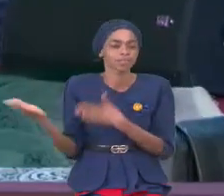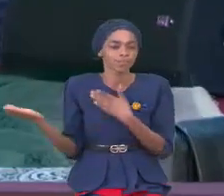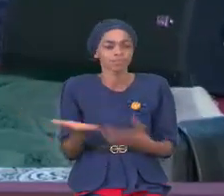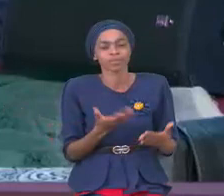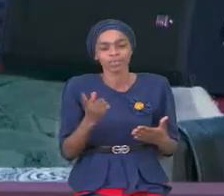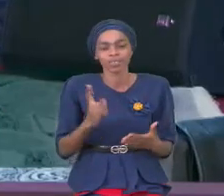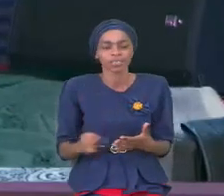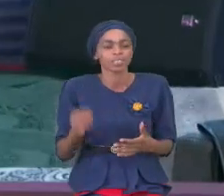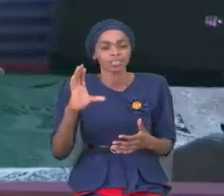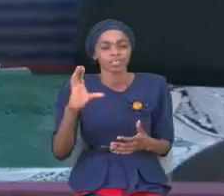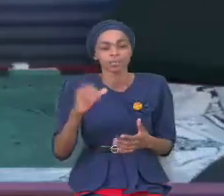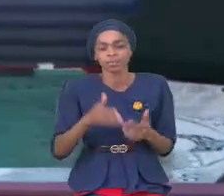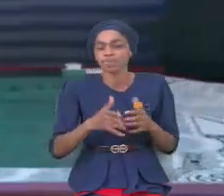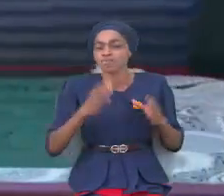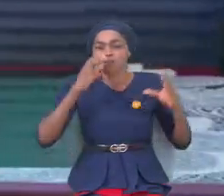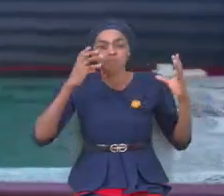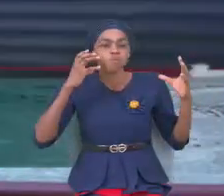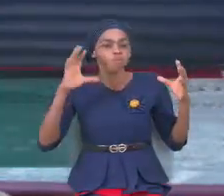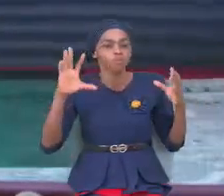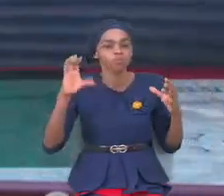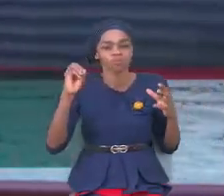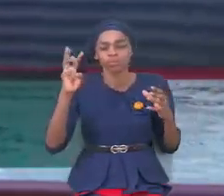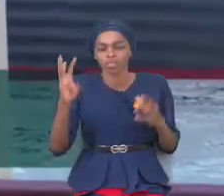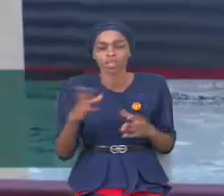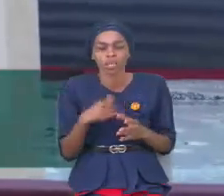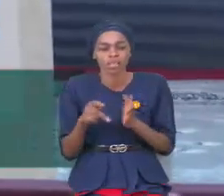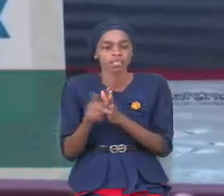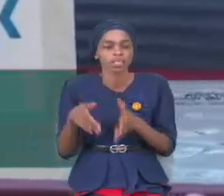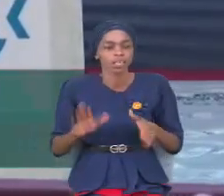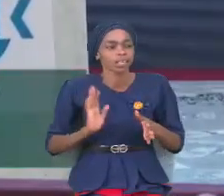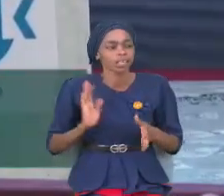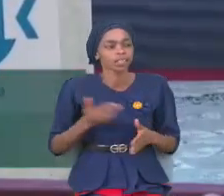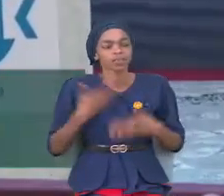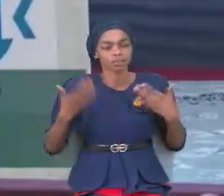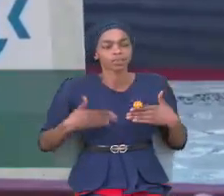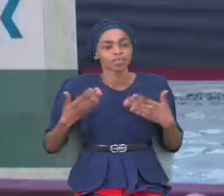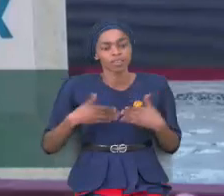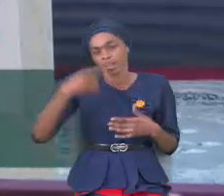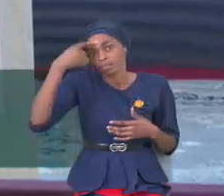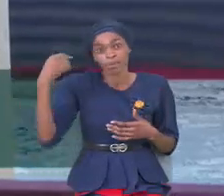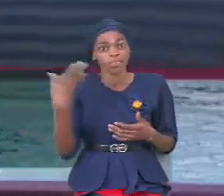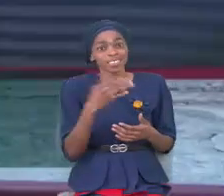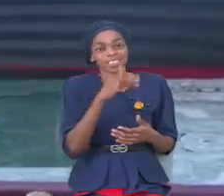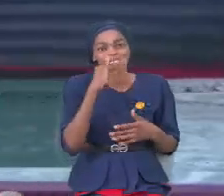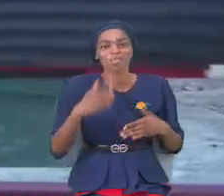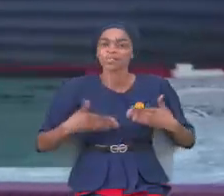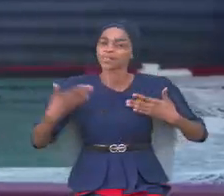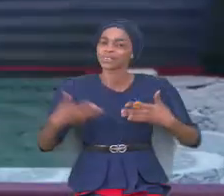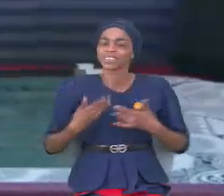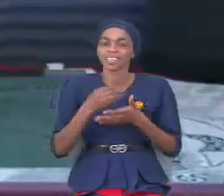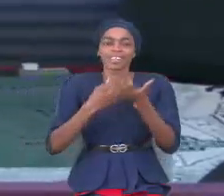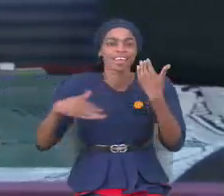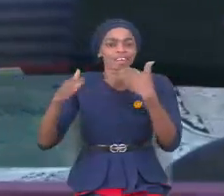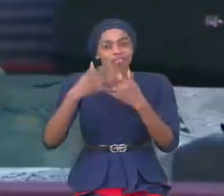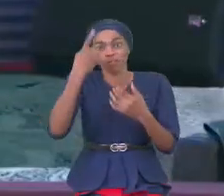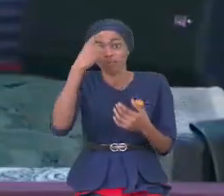merry, because there is joy in heaven over one sinner that repents. Then in verse 24, it says,